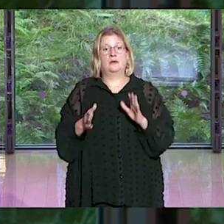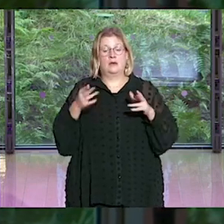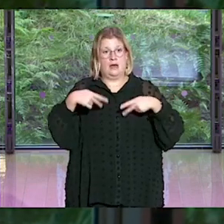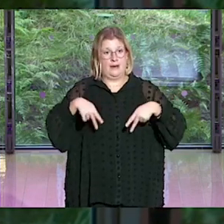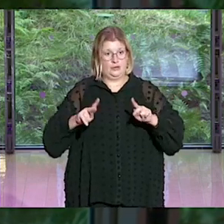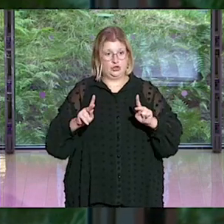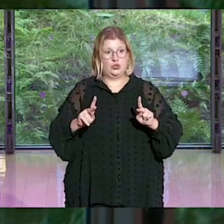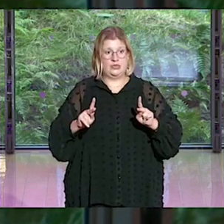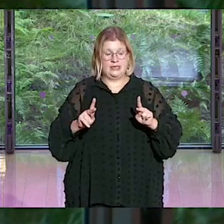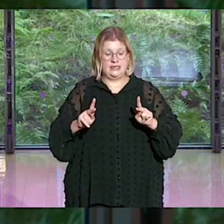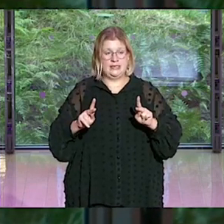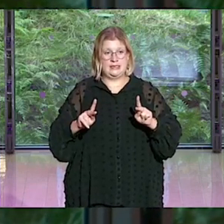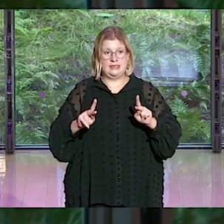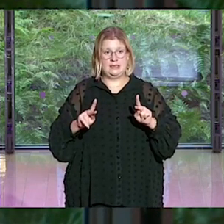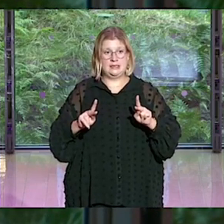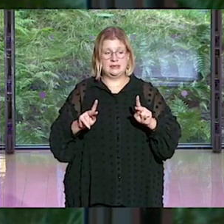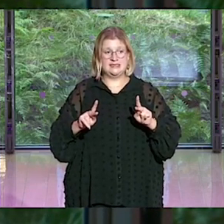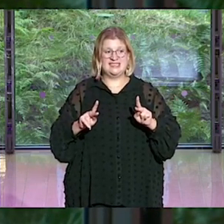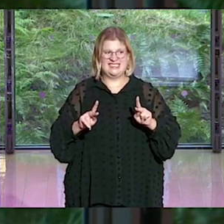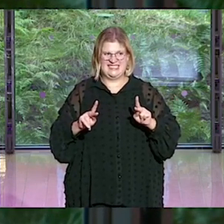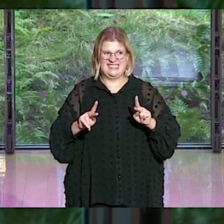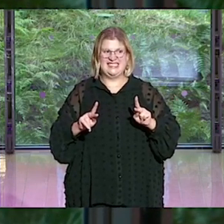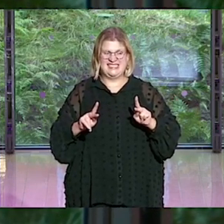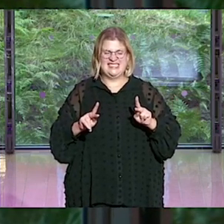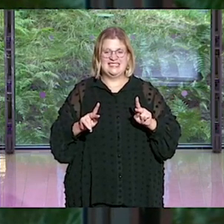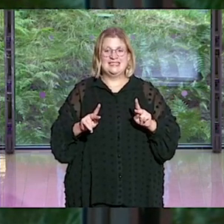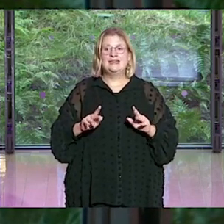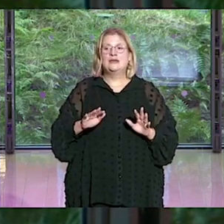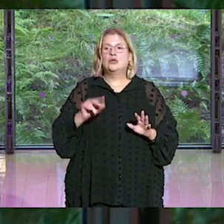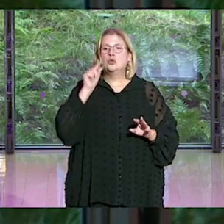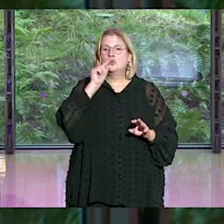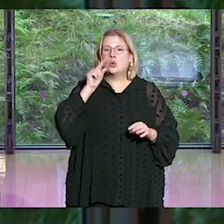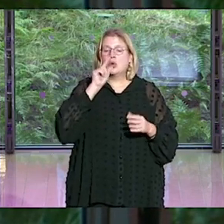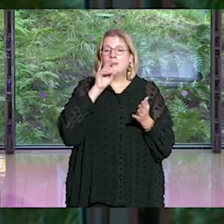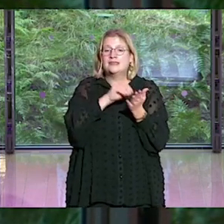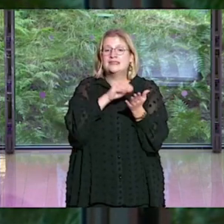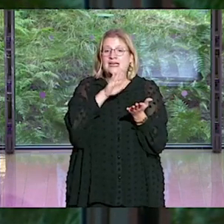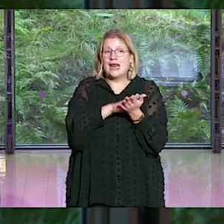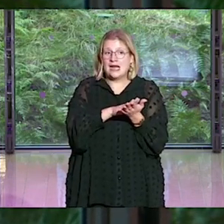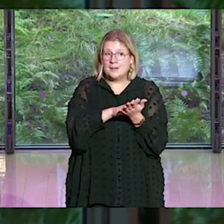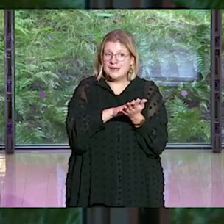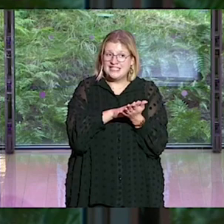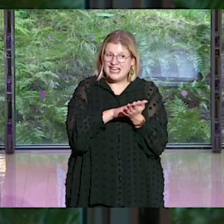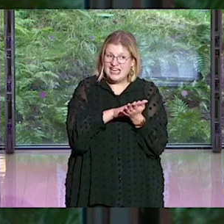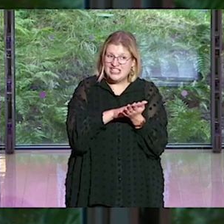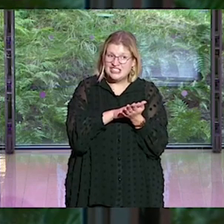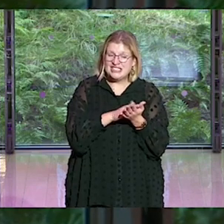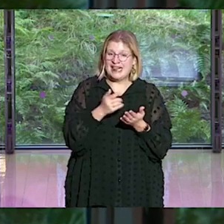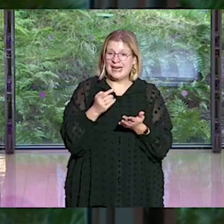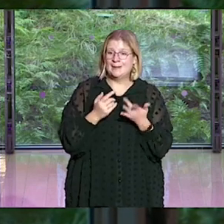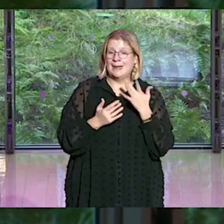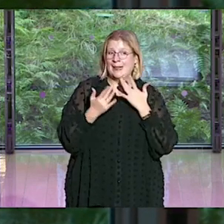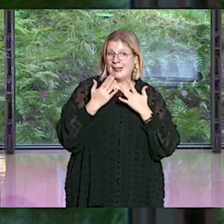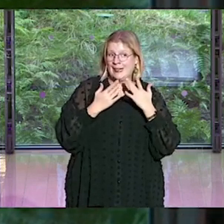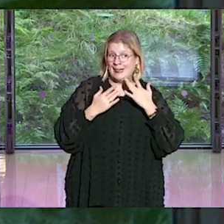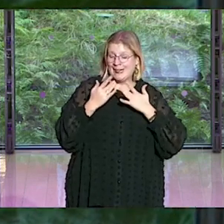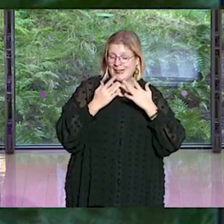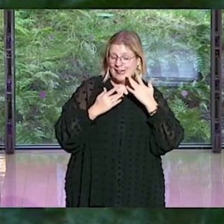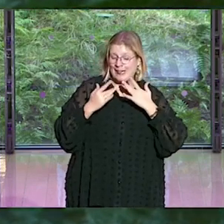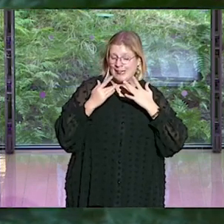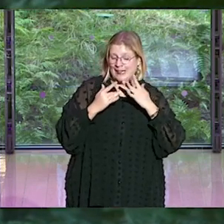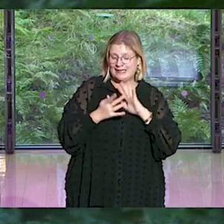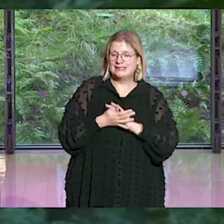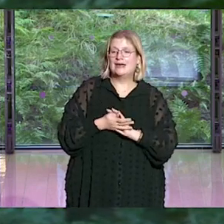Opportunities, to the question earlier, I think Google's documentation leaves a lot to be desired. I think that